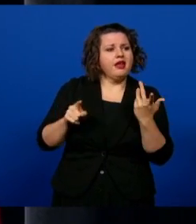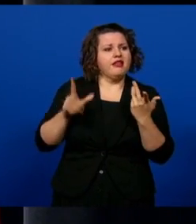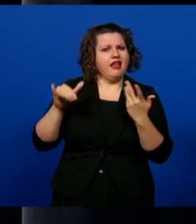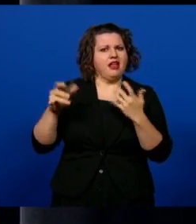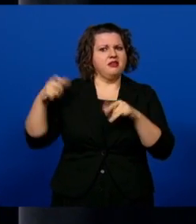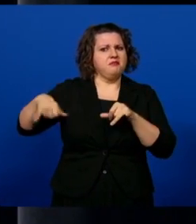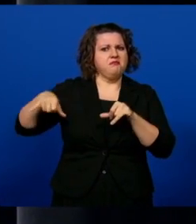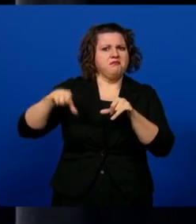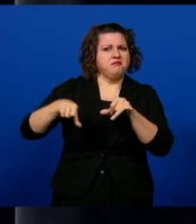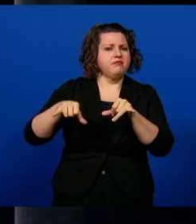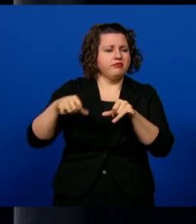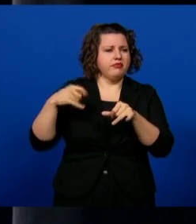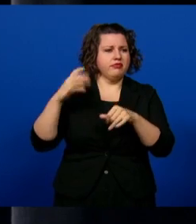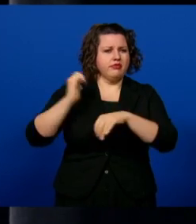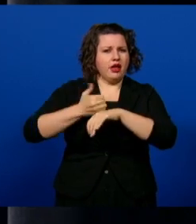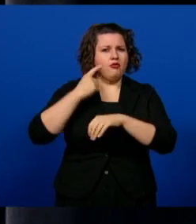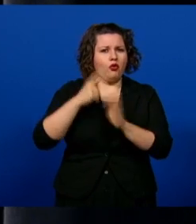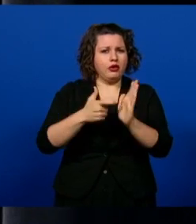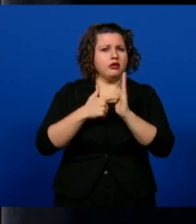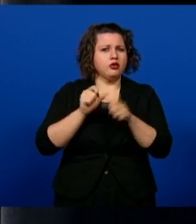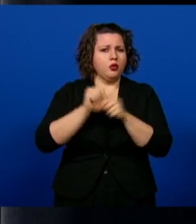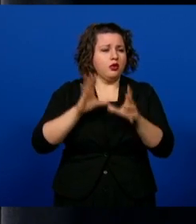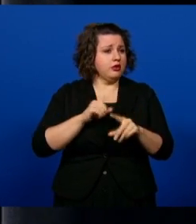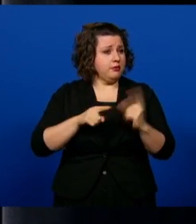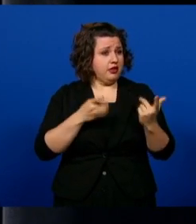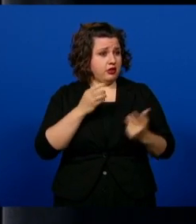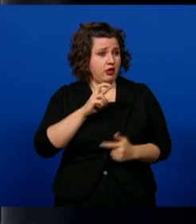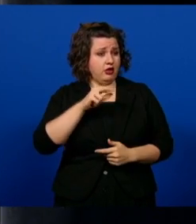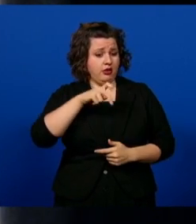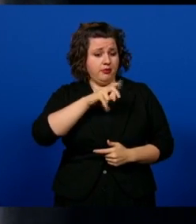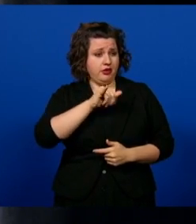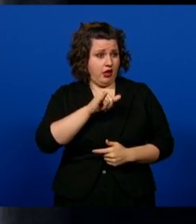some time now for essential workers. But Dr. Padati, do you have anything to add to that?